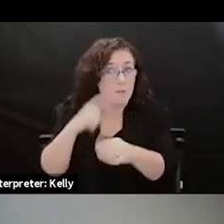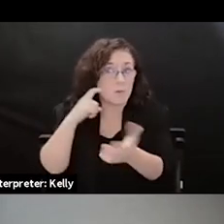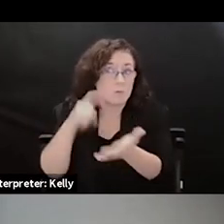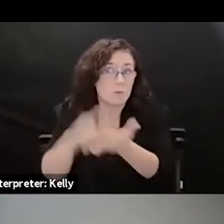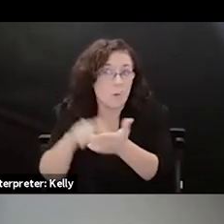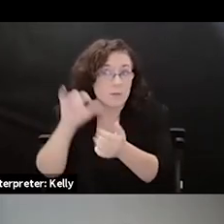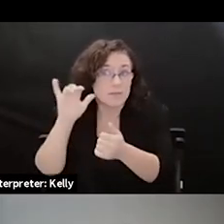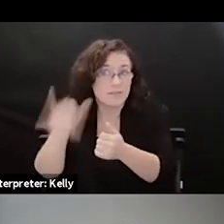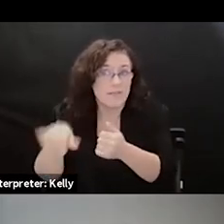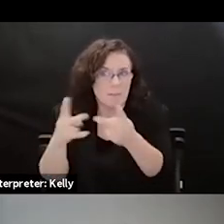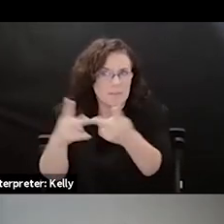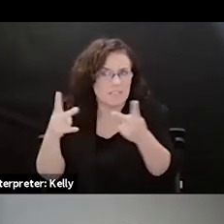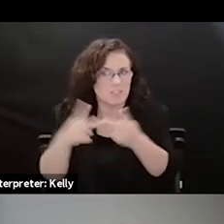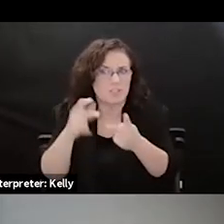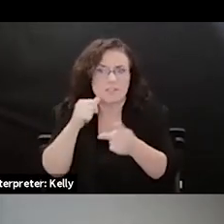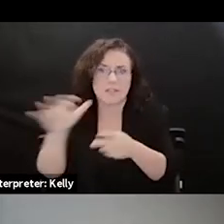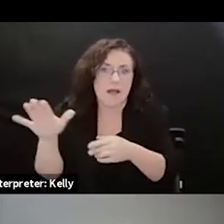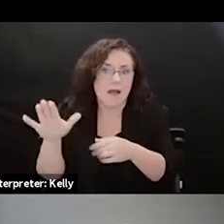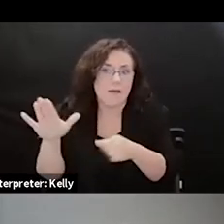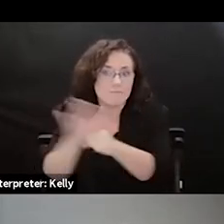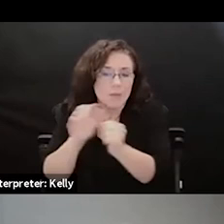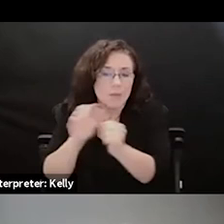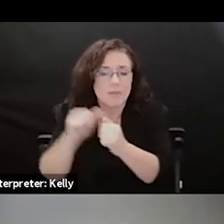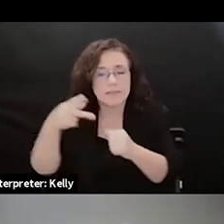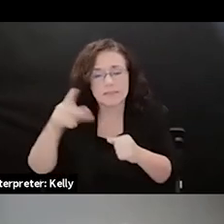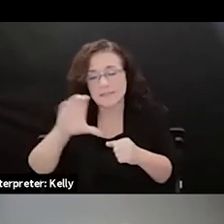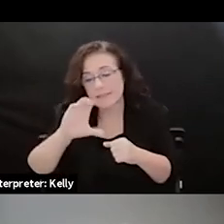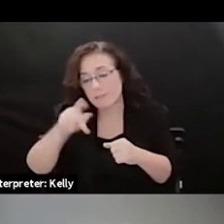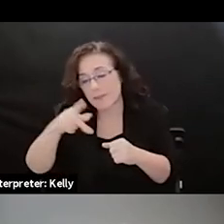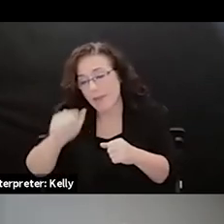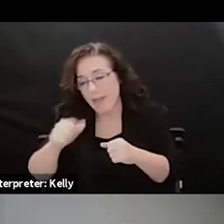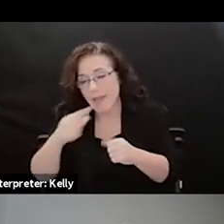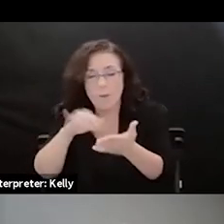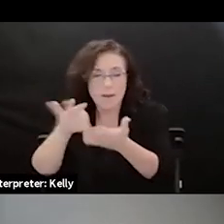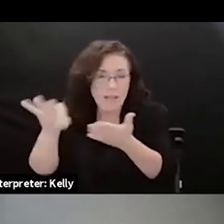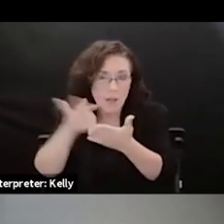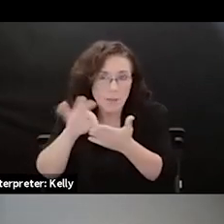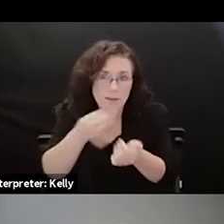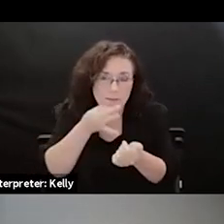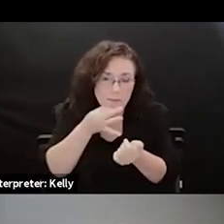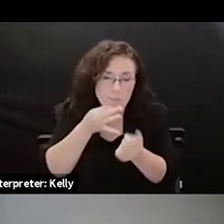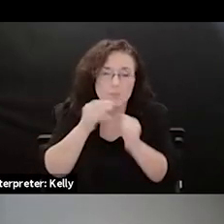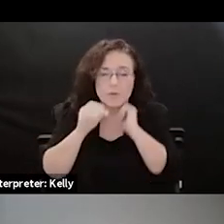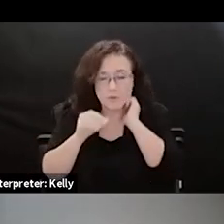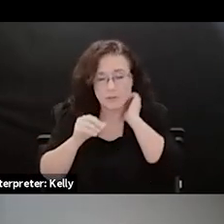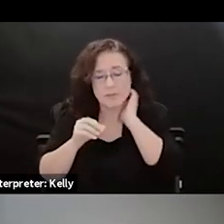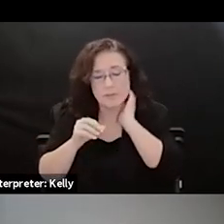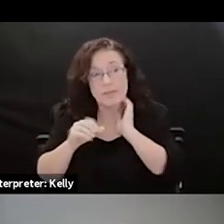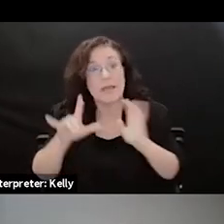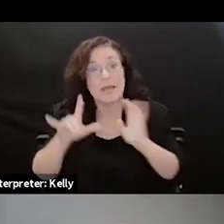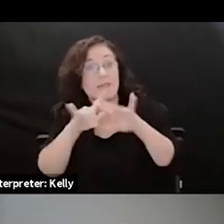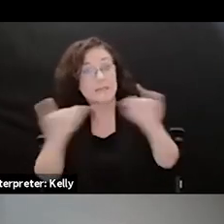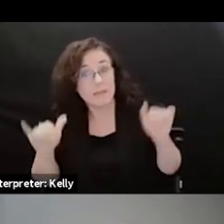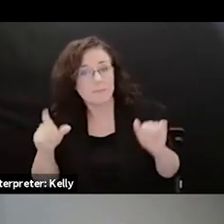know centralizing uh may be an option but we also want to make sure that our schools have the independence to do what they need to do and the